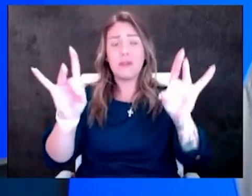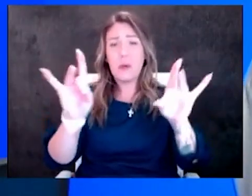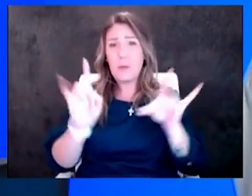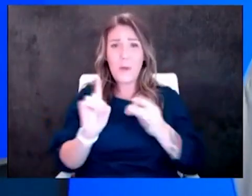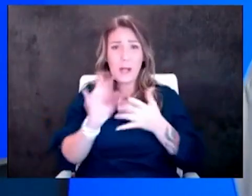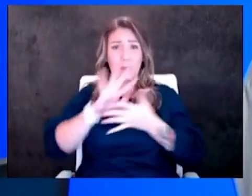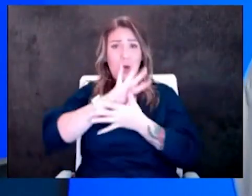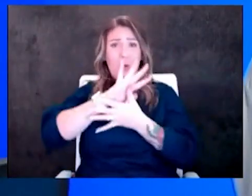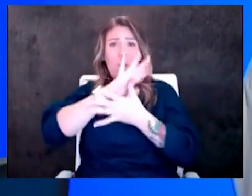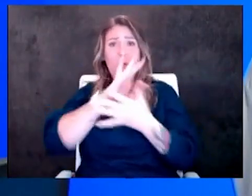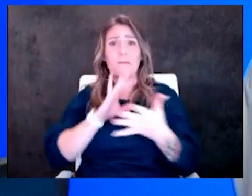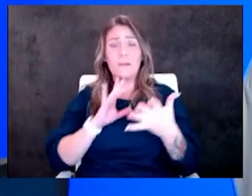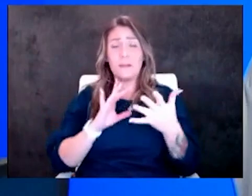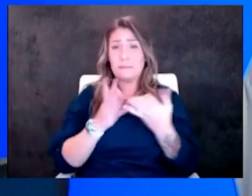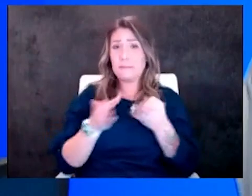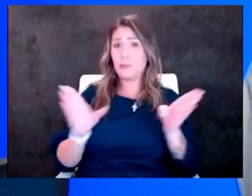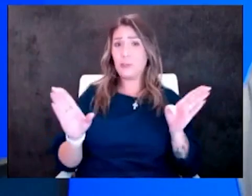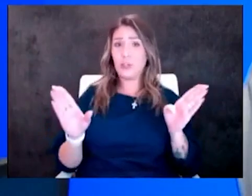opinion, the general public was